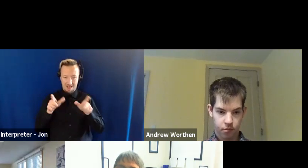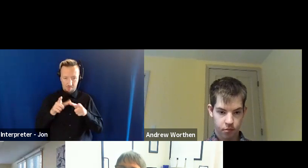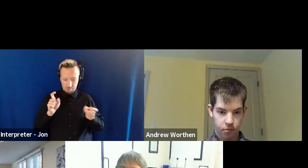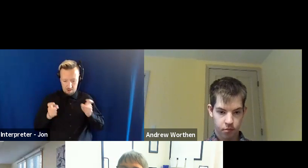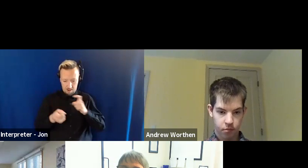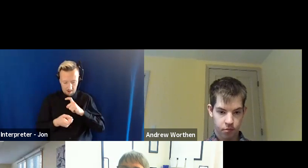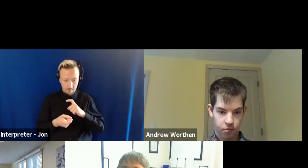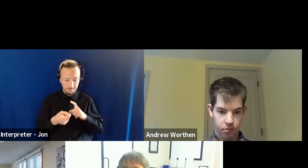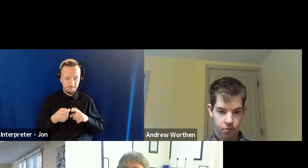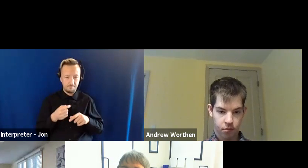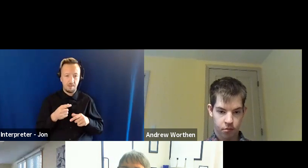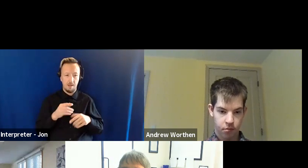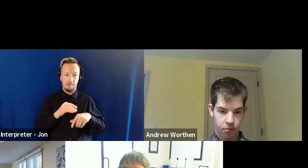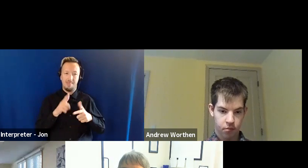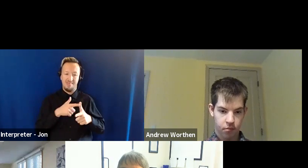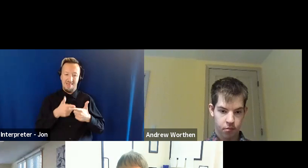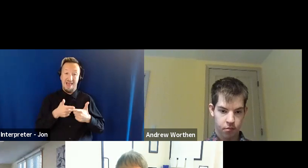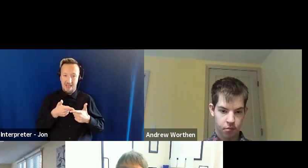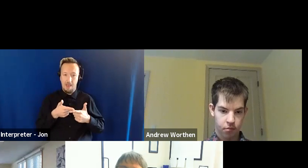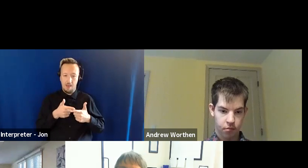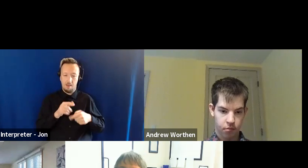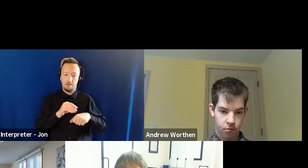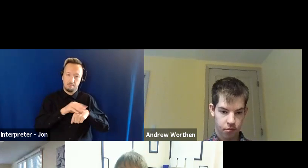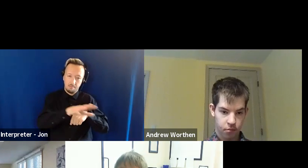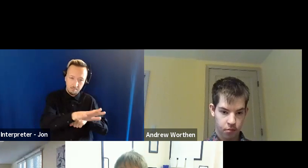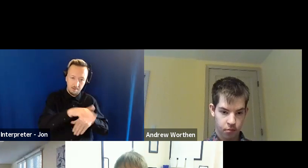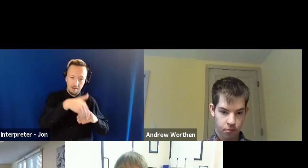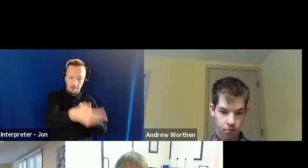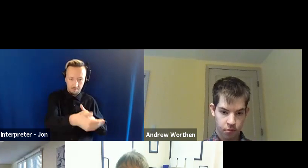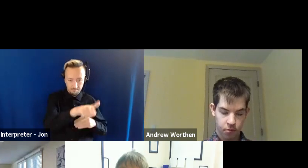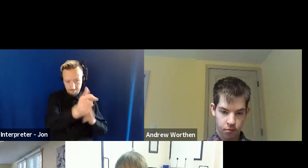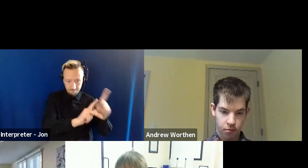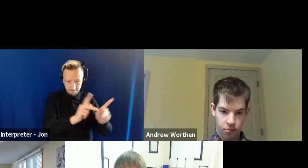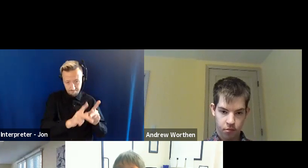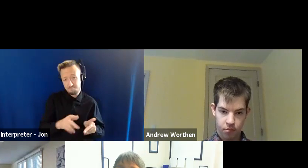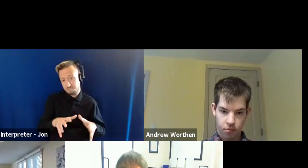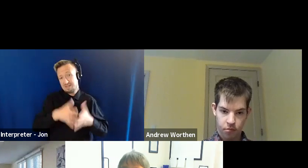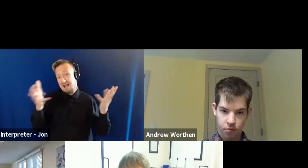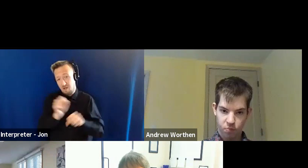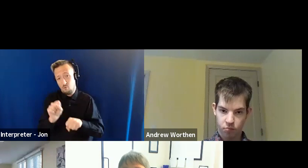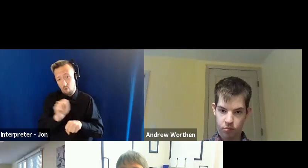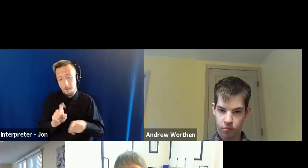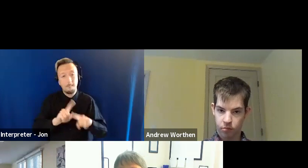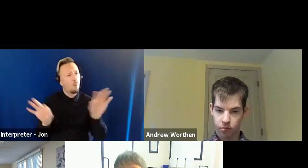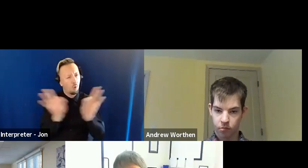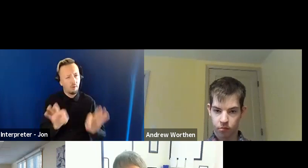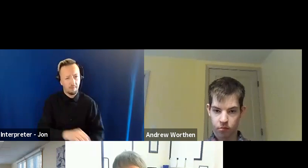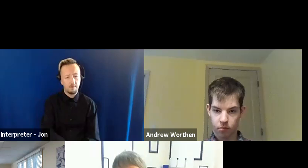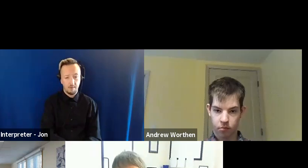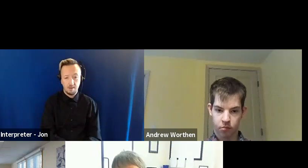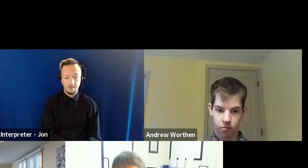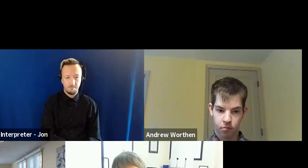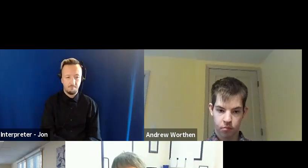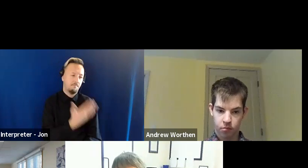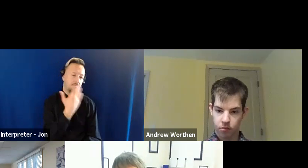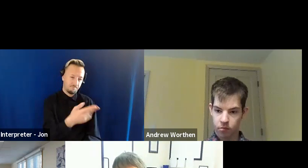And I remember that was quite an effort and worth it, very much worth it. Thank you, Patricia. And